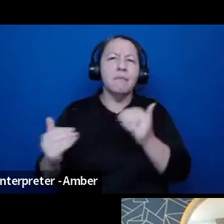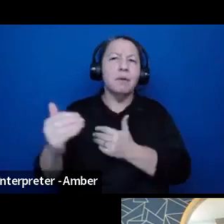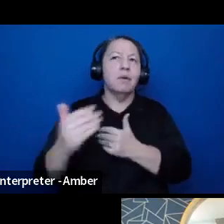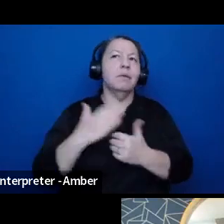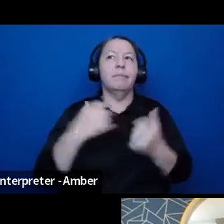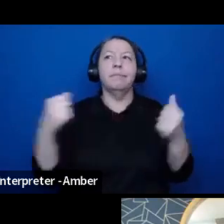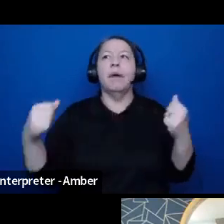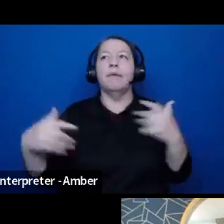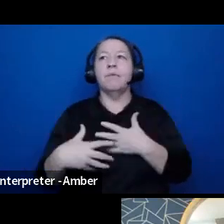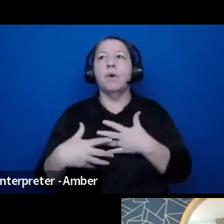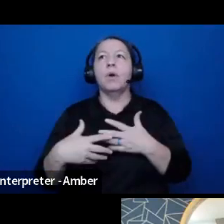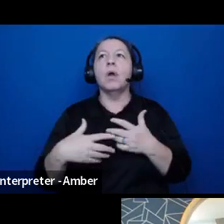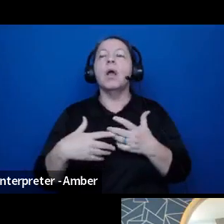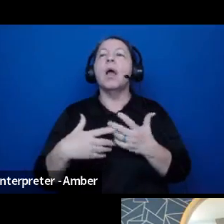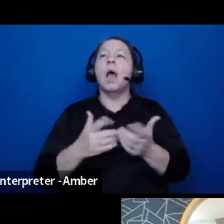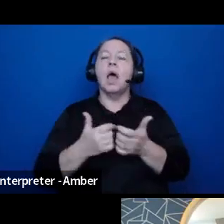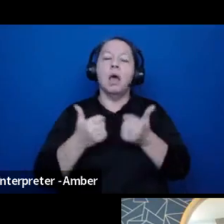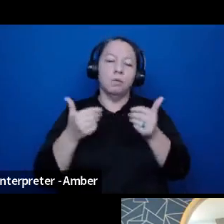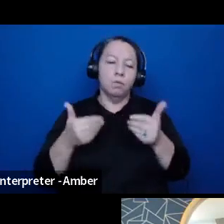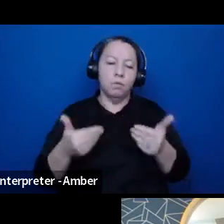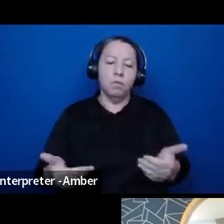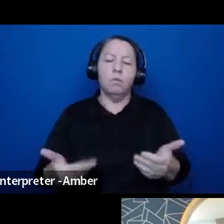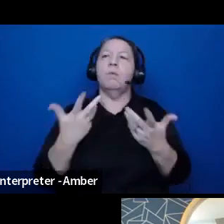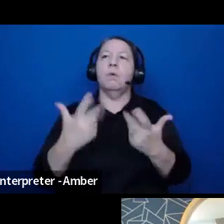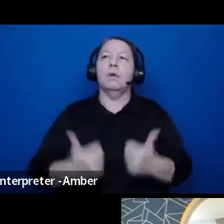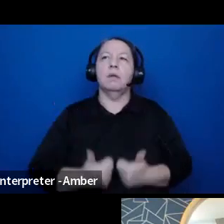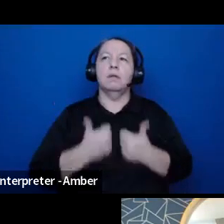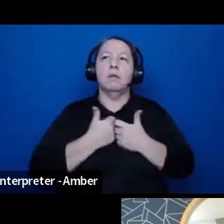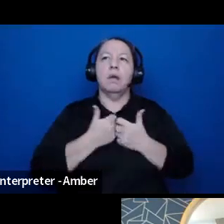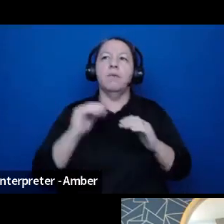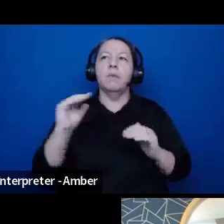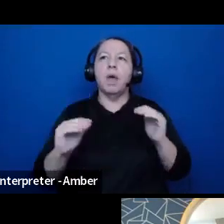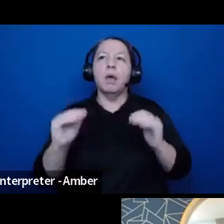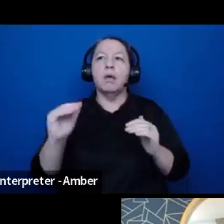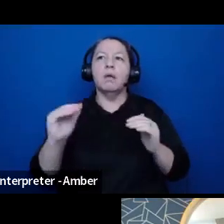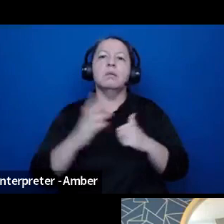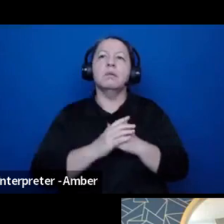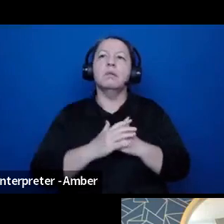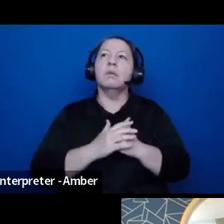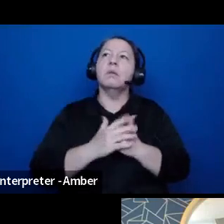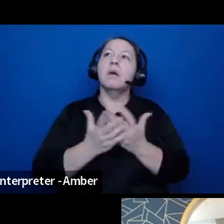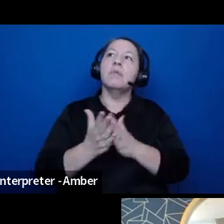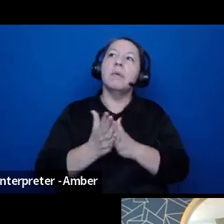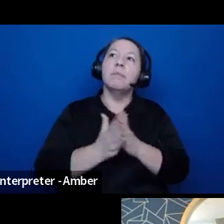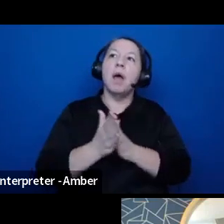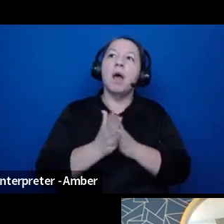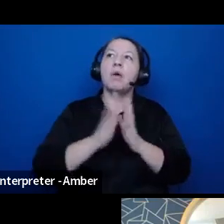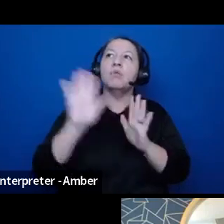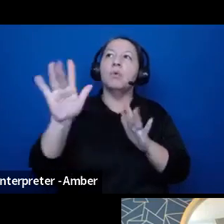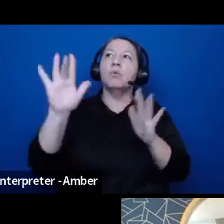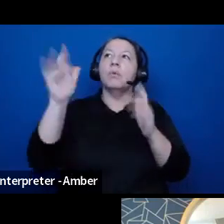balance with the passion of each and glorious sun. Wopila, Washte, thank you so much.